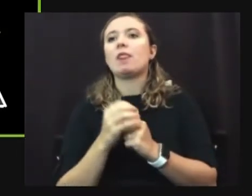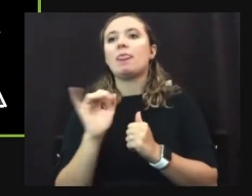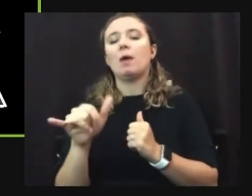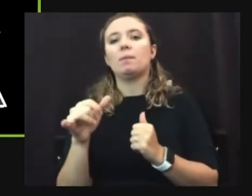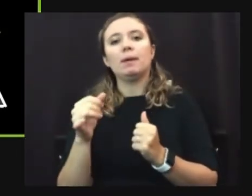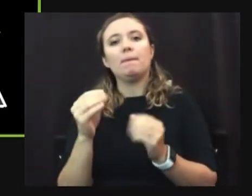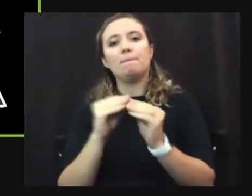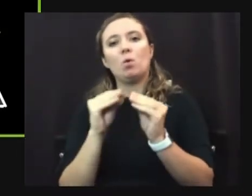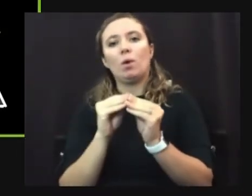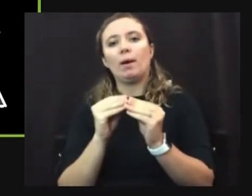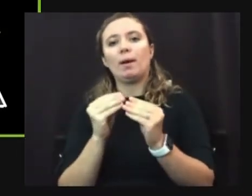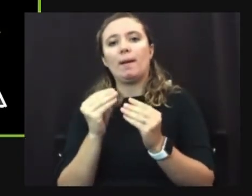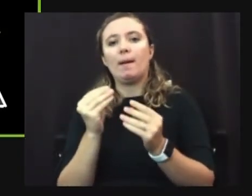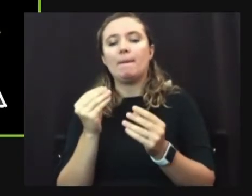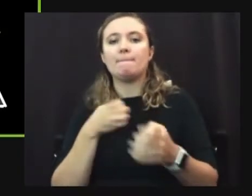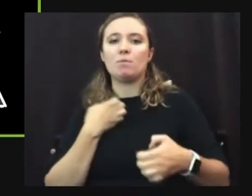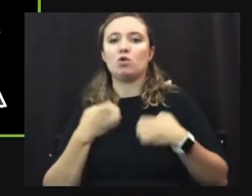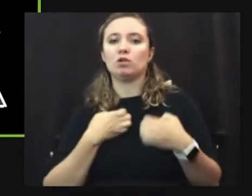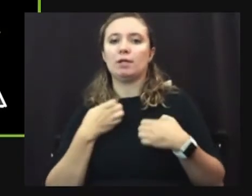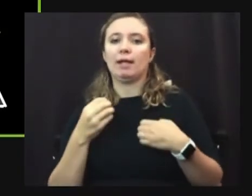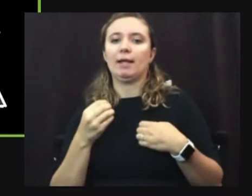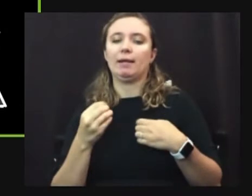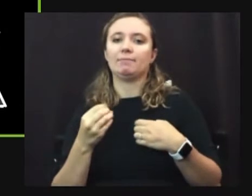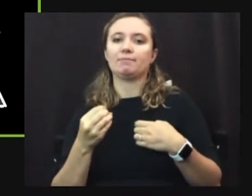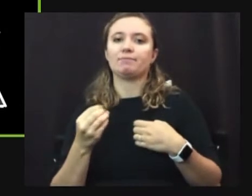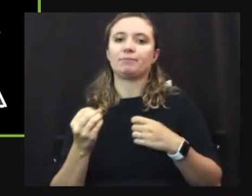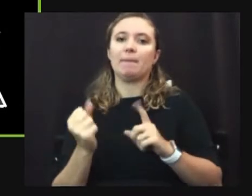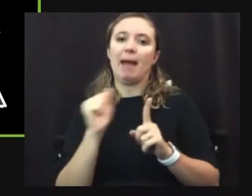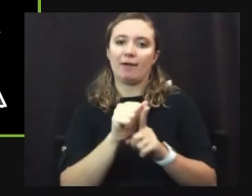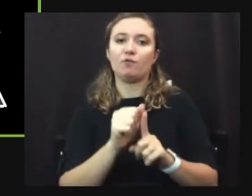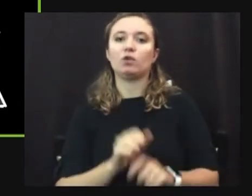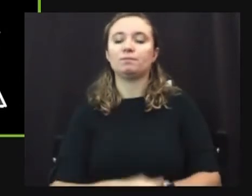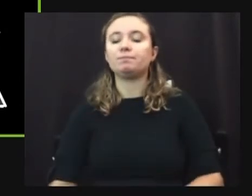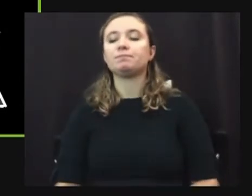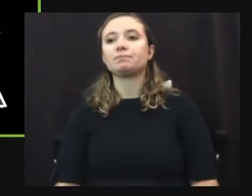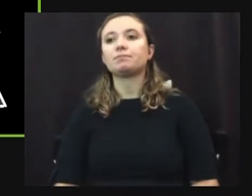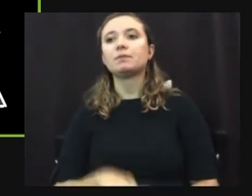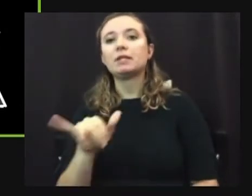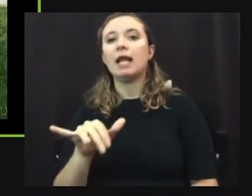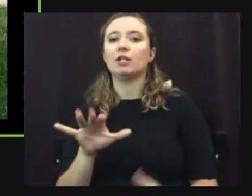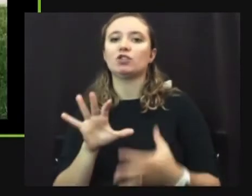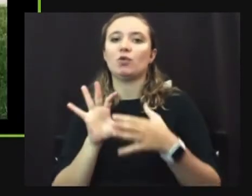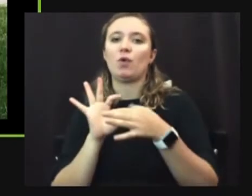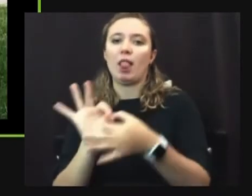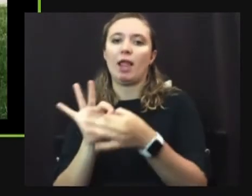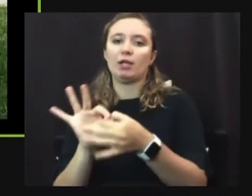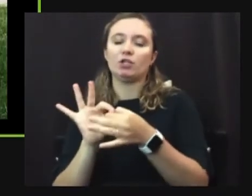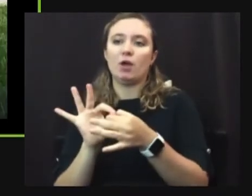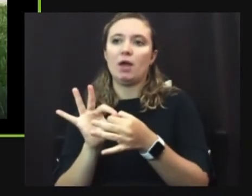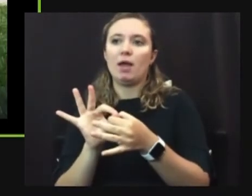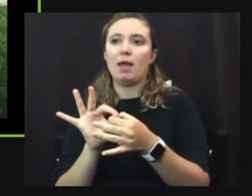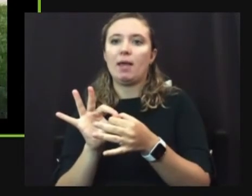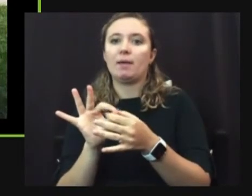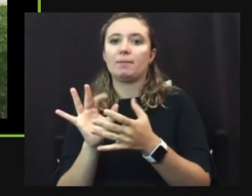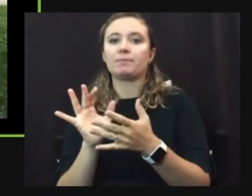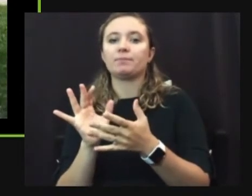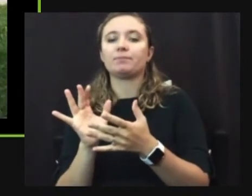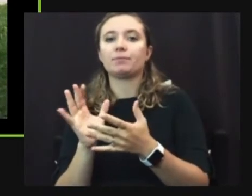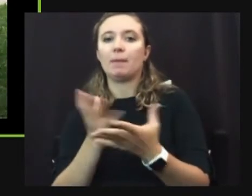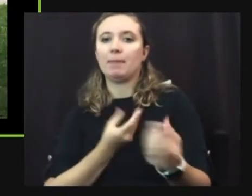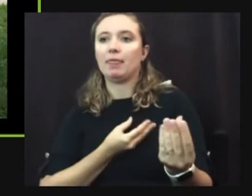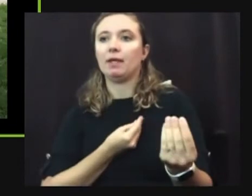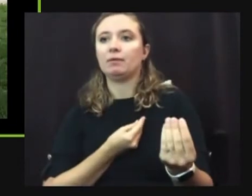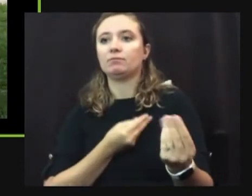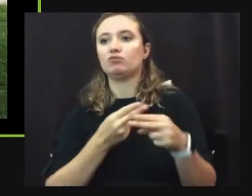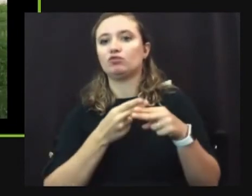you. So that's what relational empathy is. And this is a brief clip.